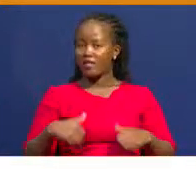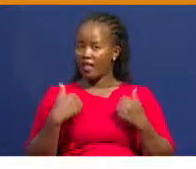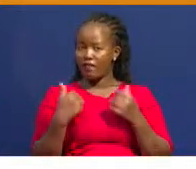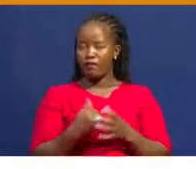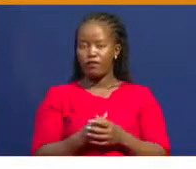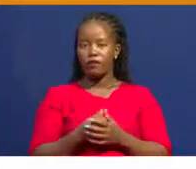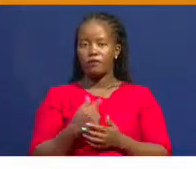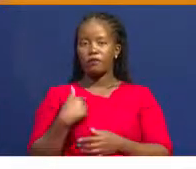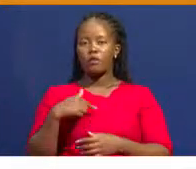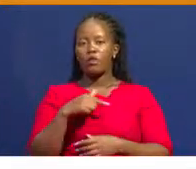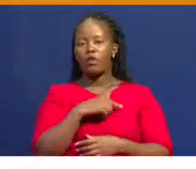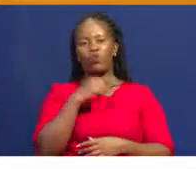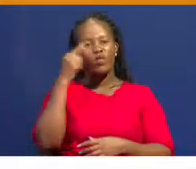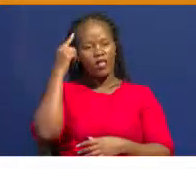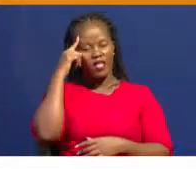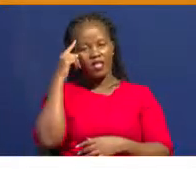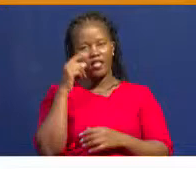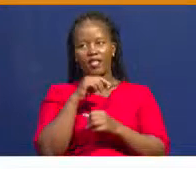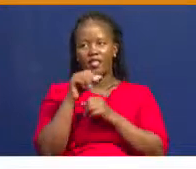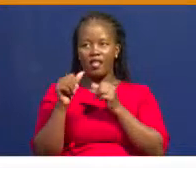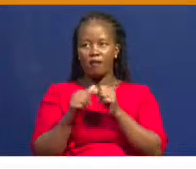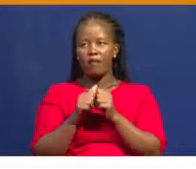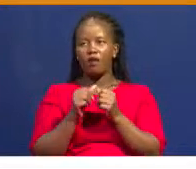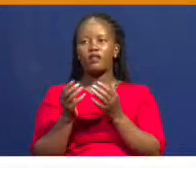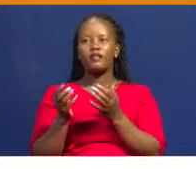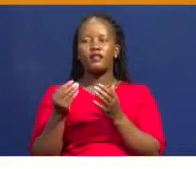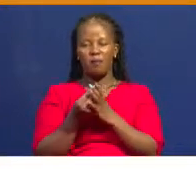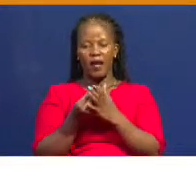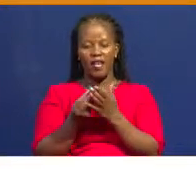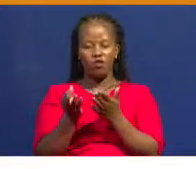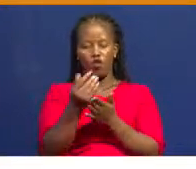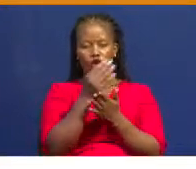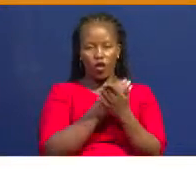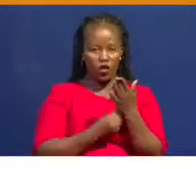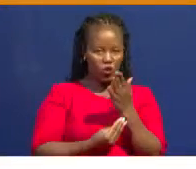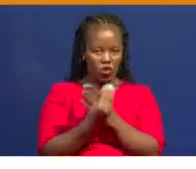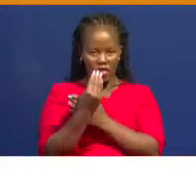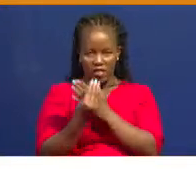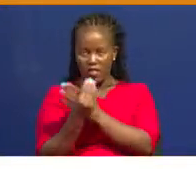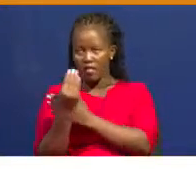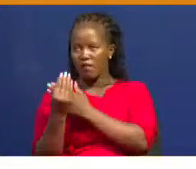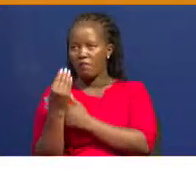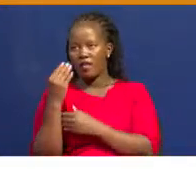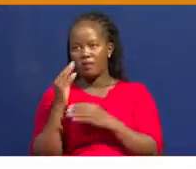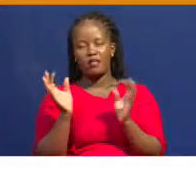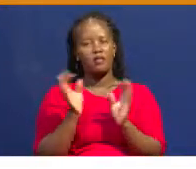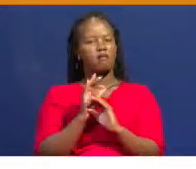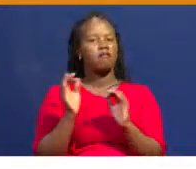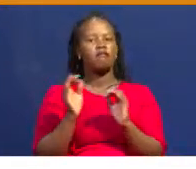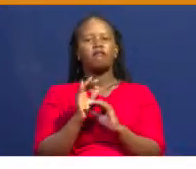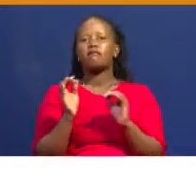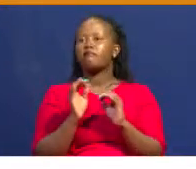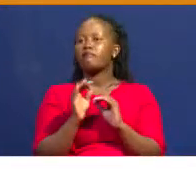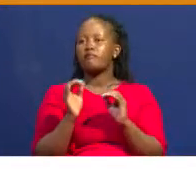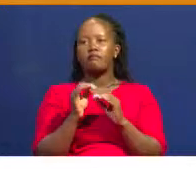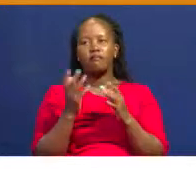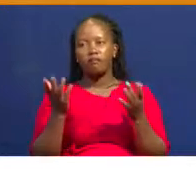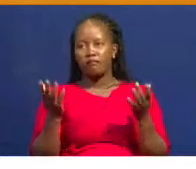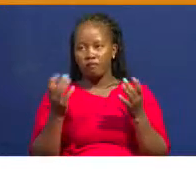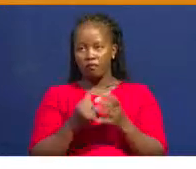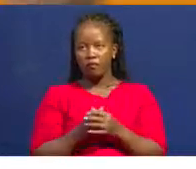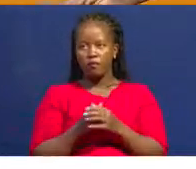as a collection, because to him they look at it as a collection of tax, not even tax,